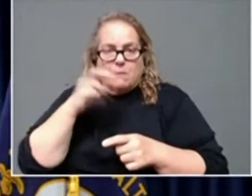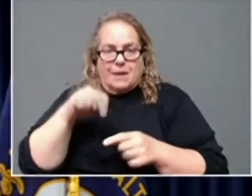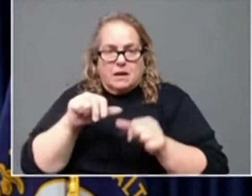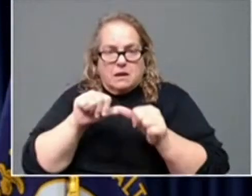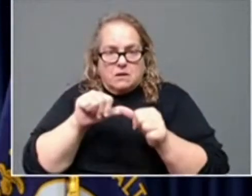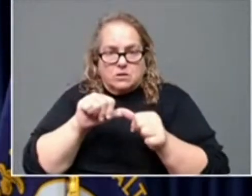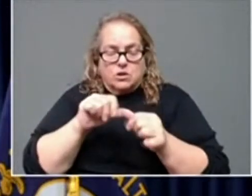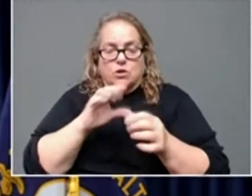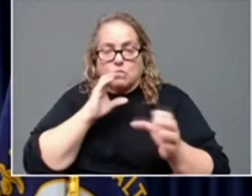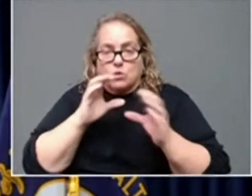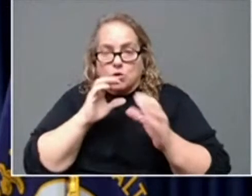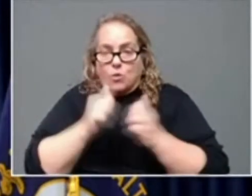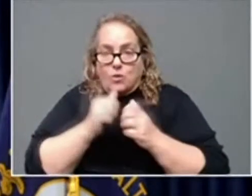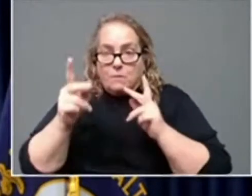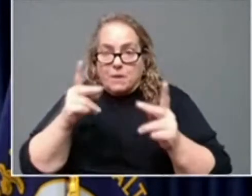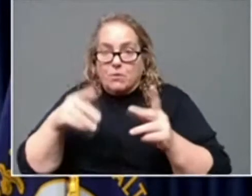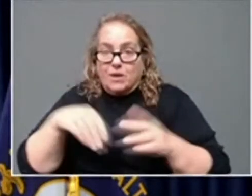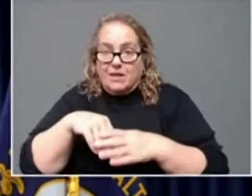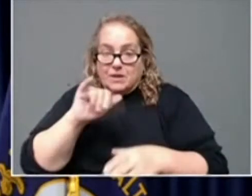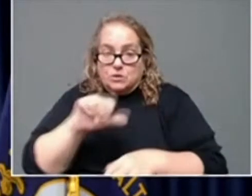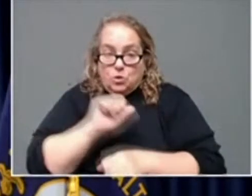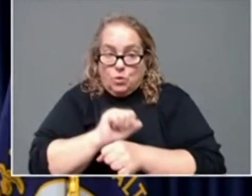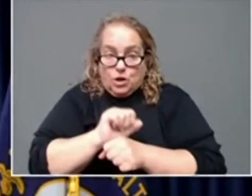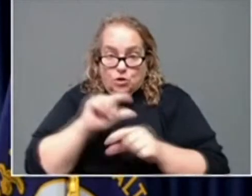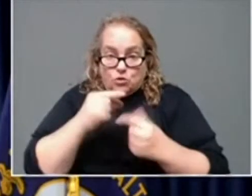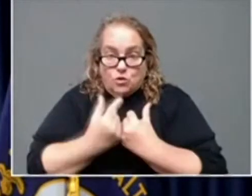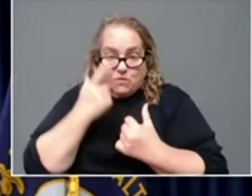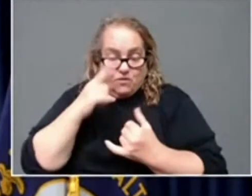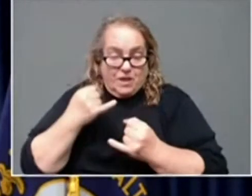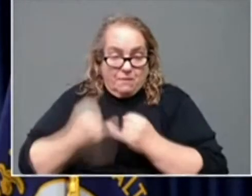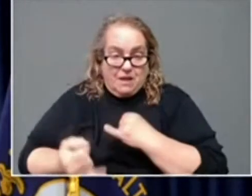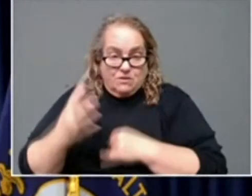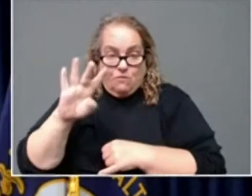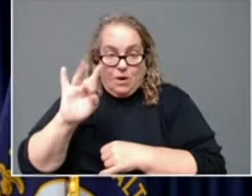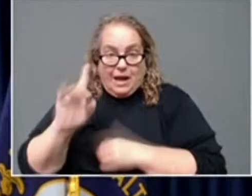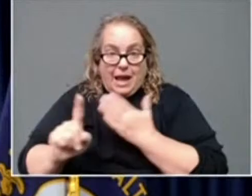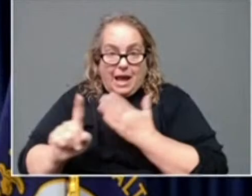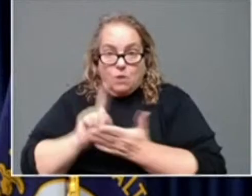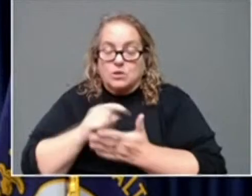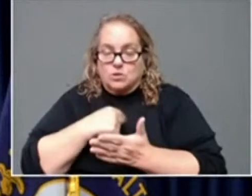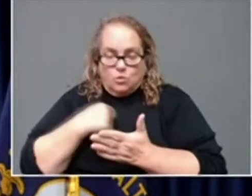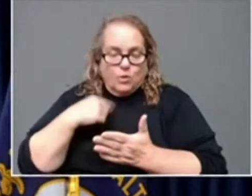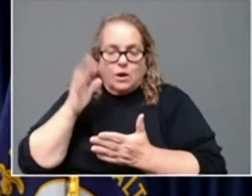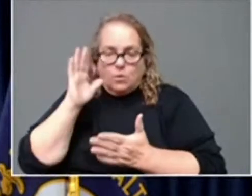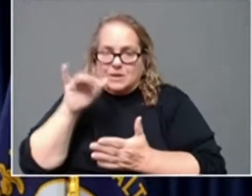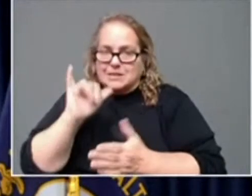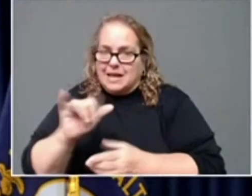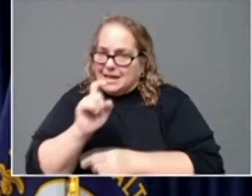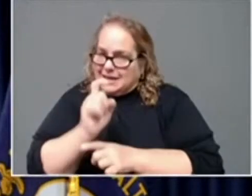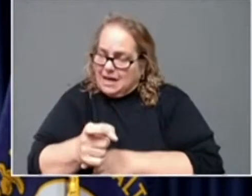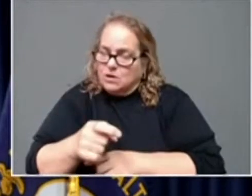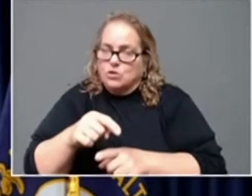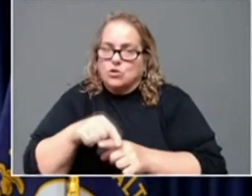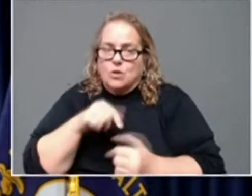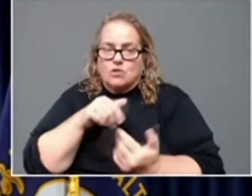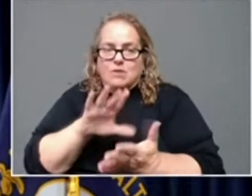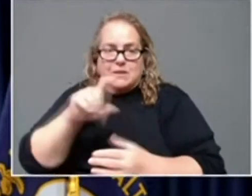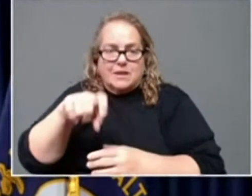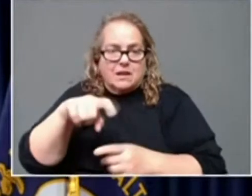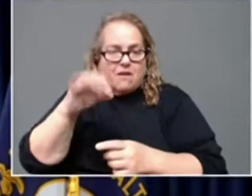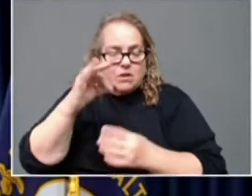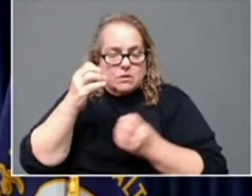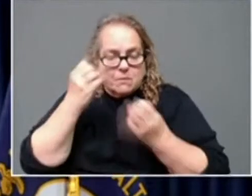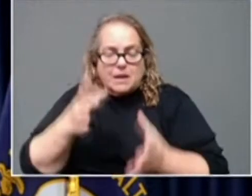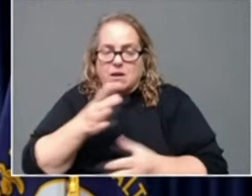the people in this working group the past 48 hours, and we remain dedicated to addressing the needs of so many farmers in